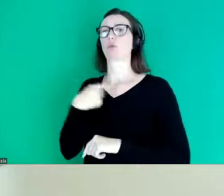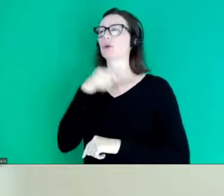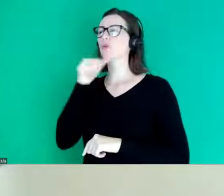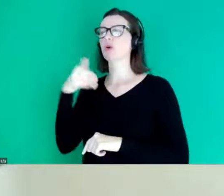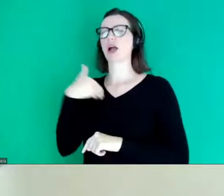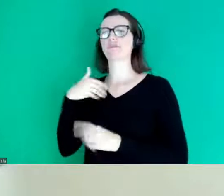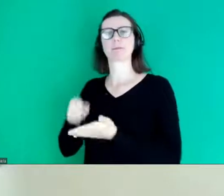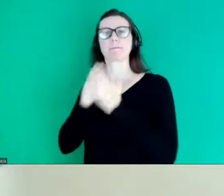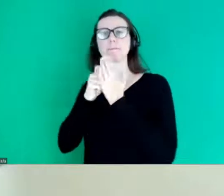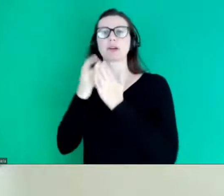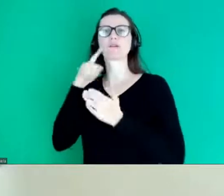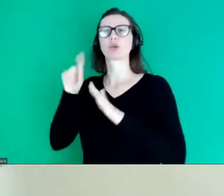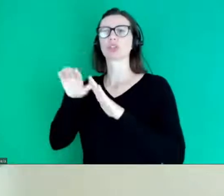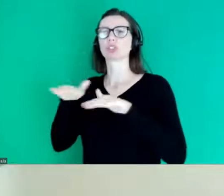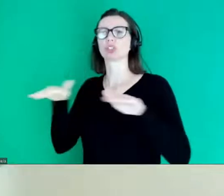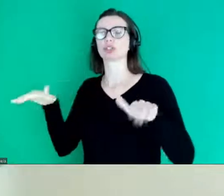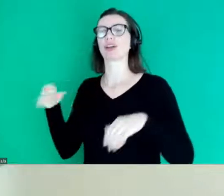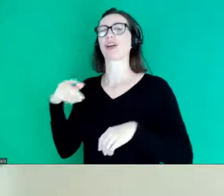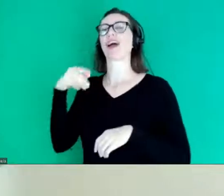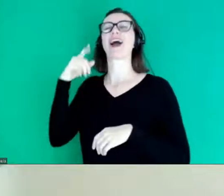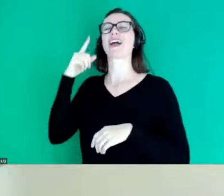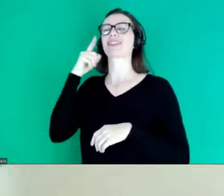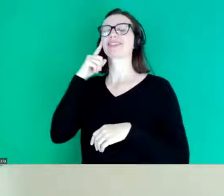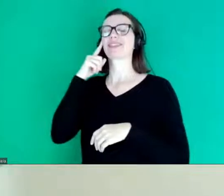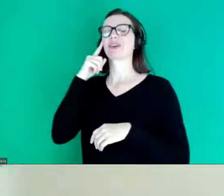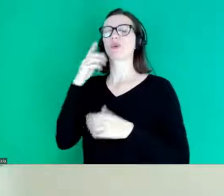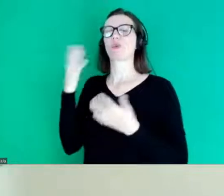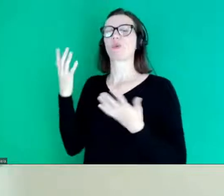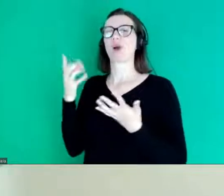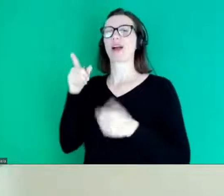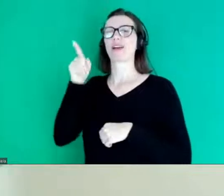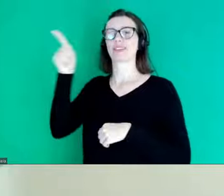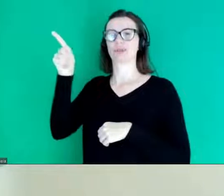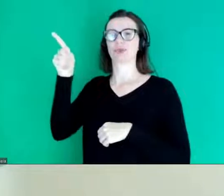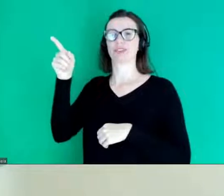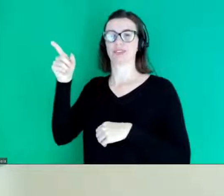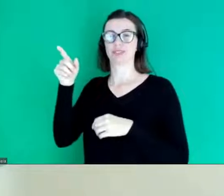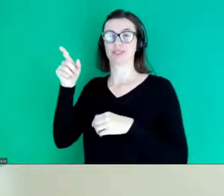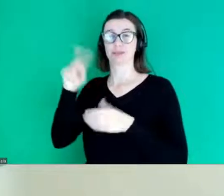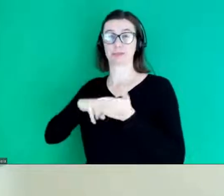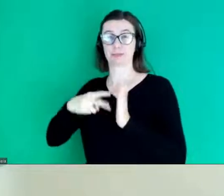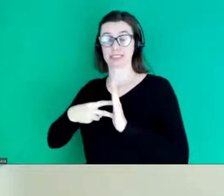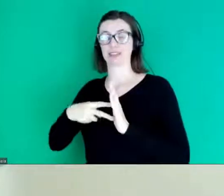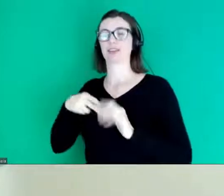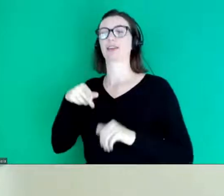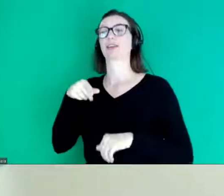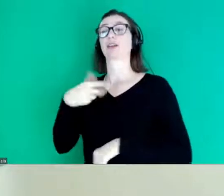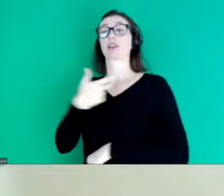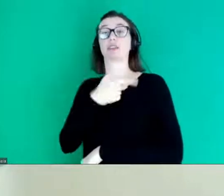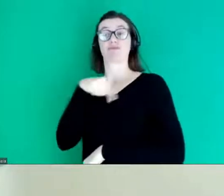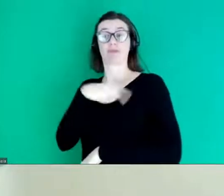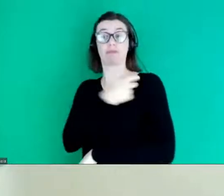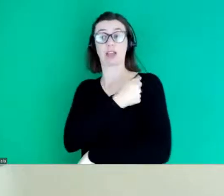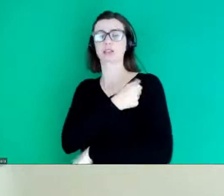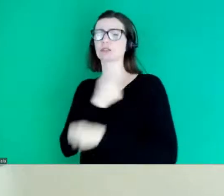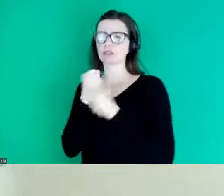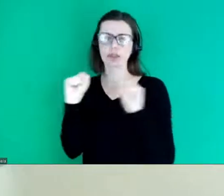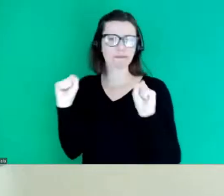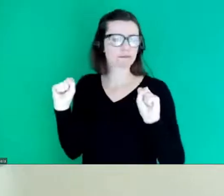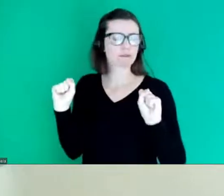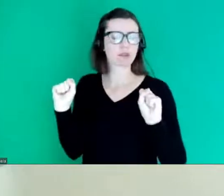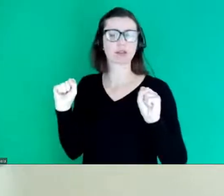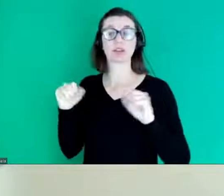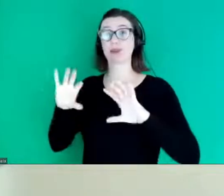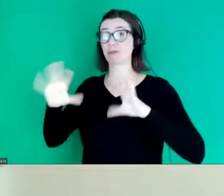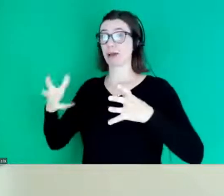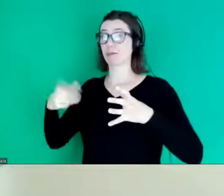children, but I think what he was signaling is that this vaccine is very safe and that our population is not very